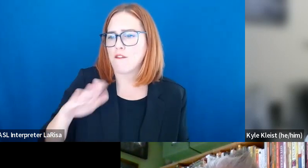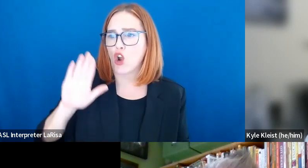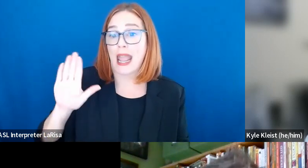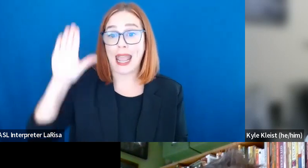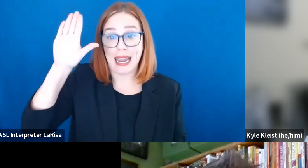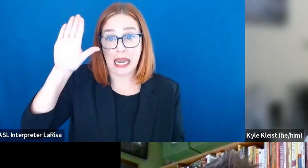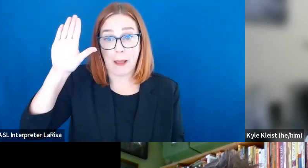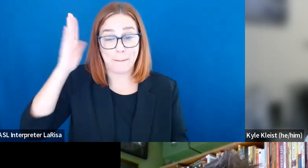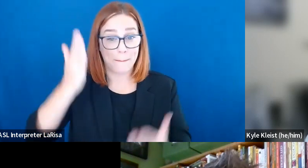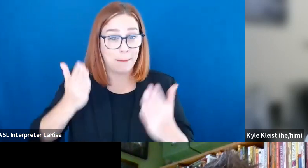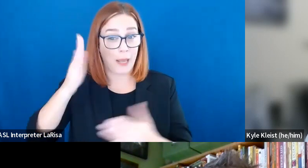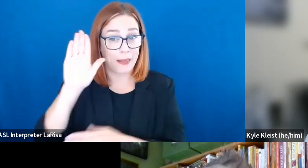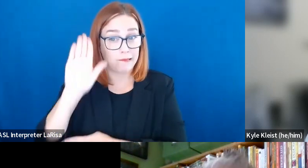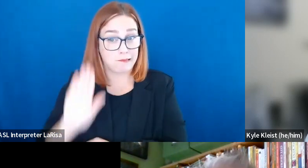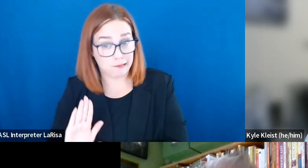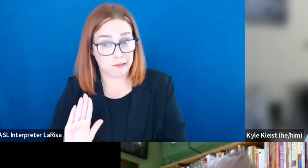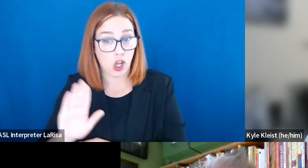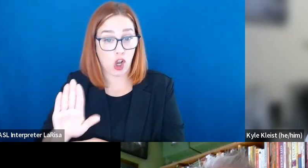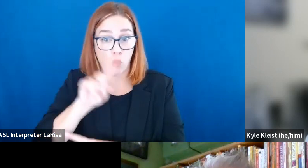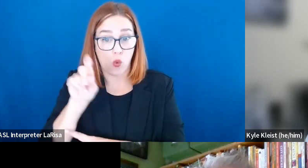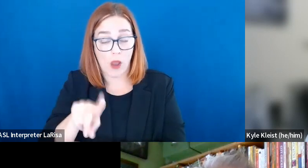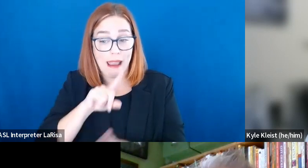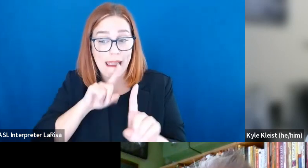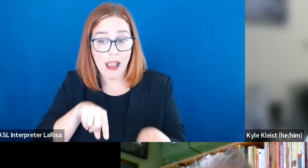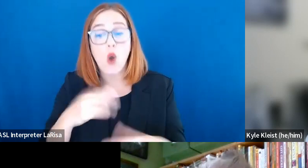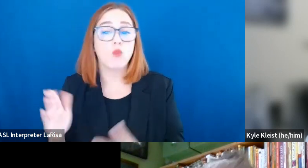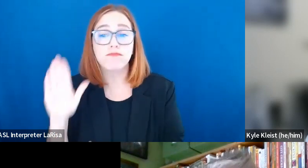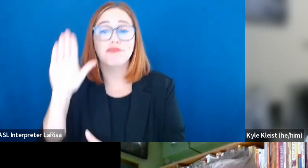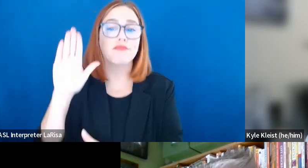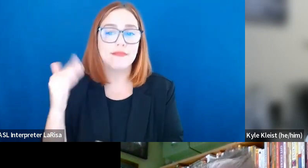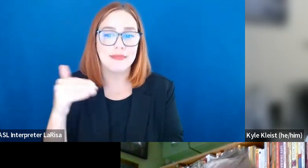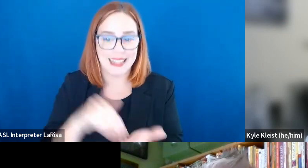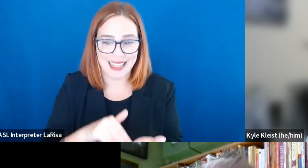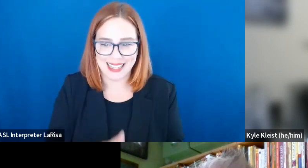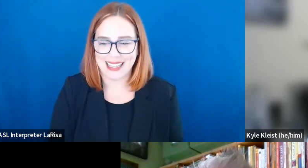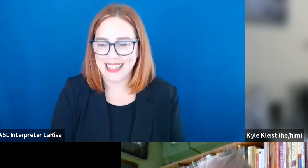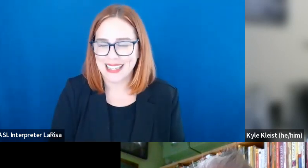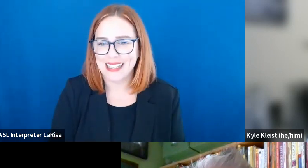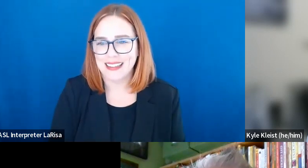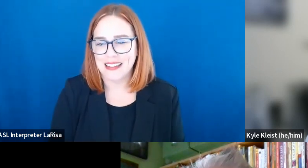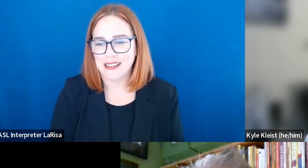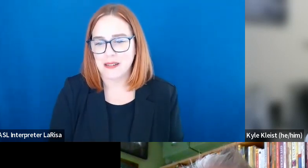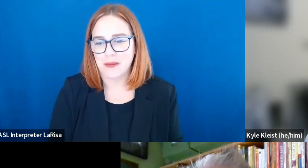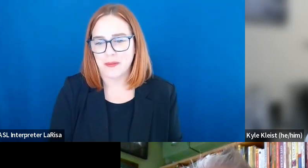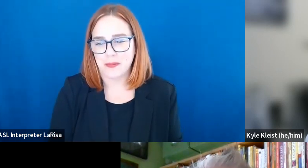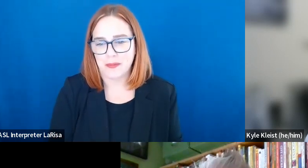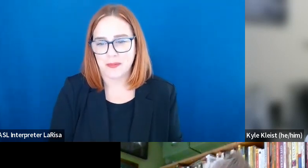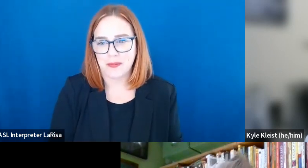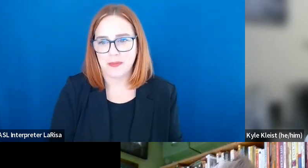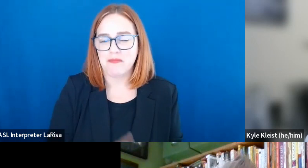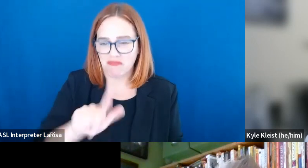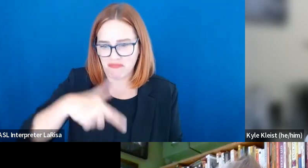she just got her question answered. Well, her hand is up now, so we'll go to her. Thank